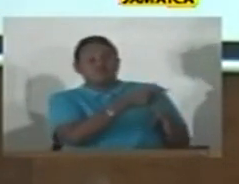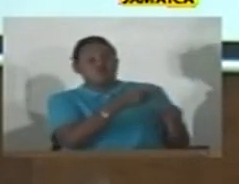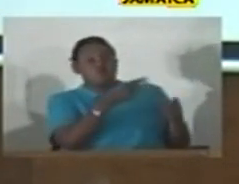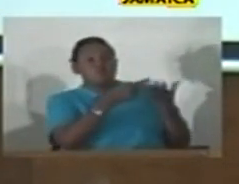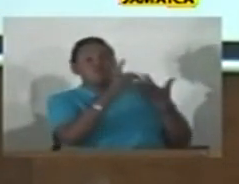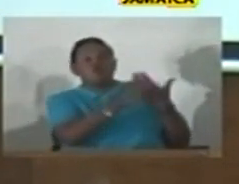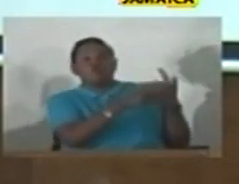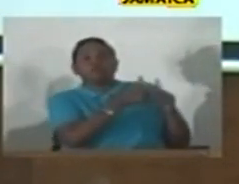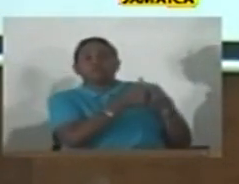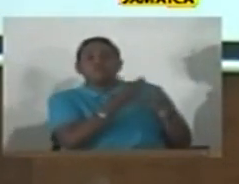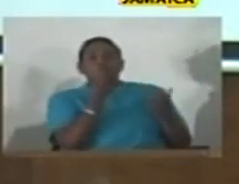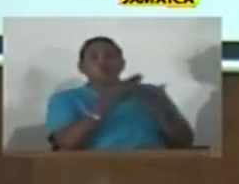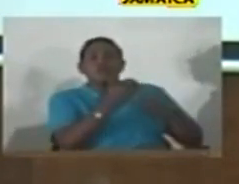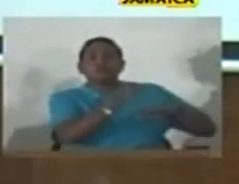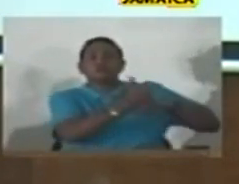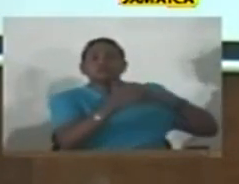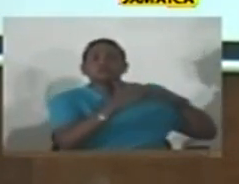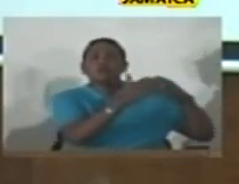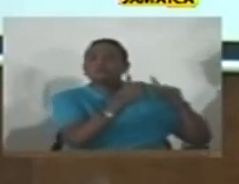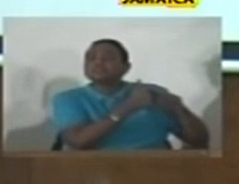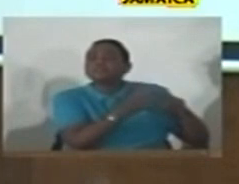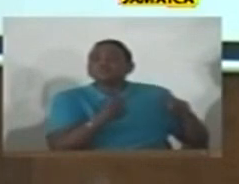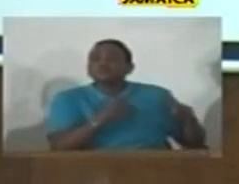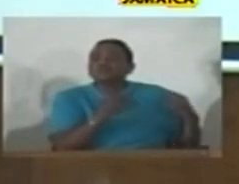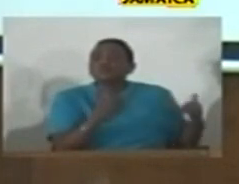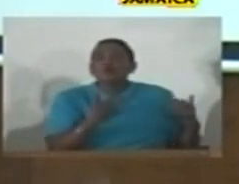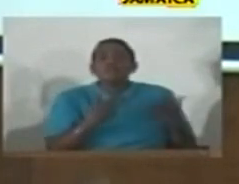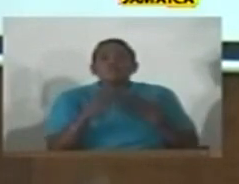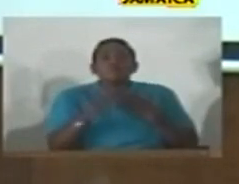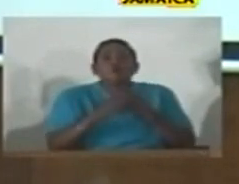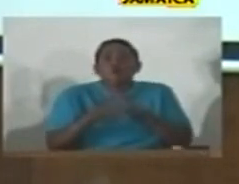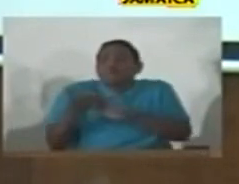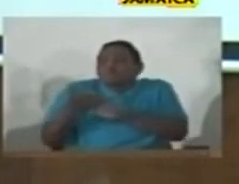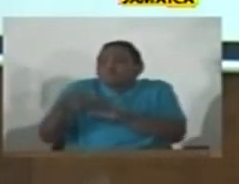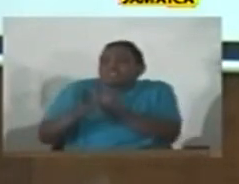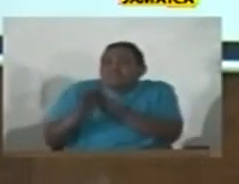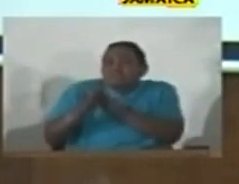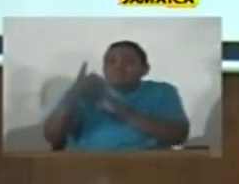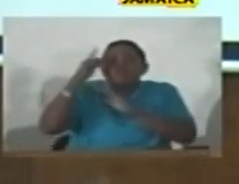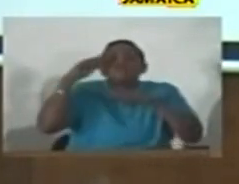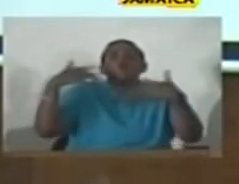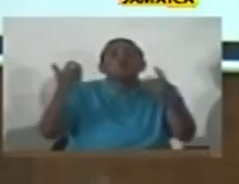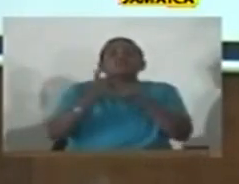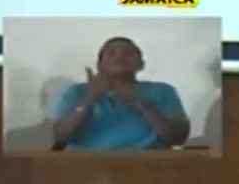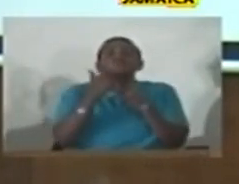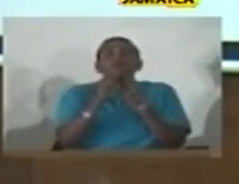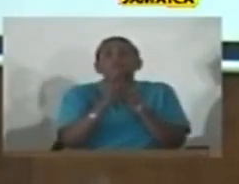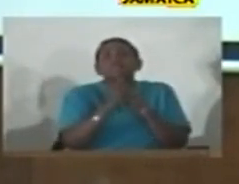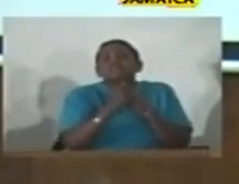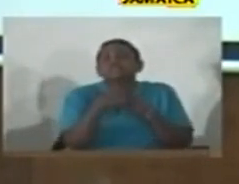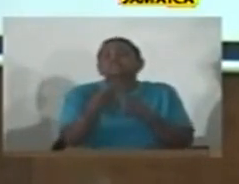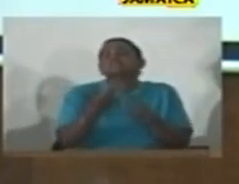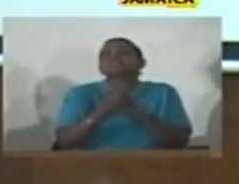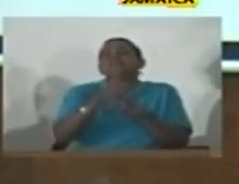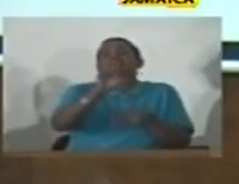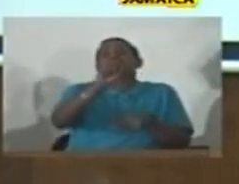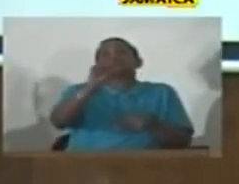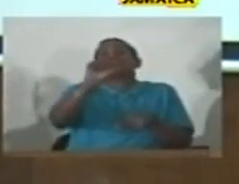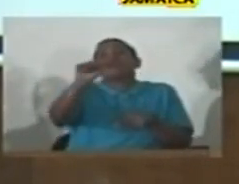well established. We are now having programs developed for red peas,